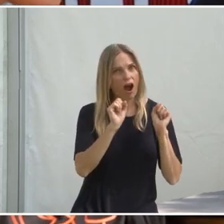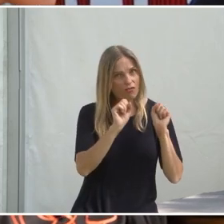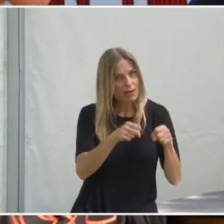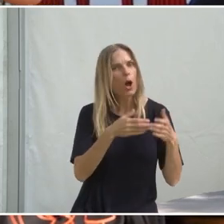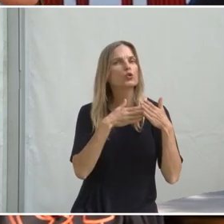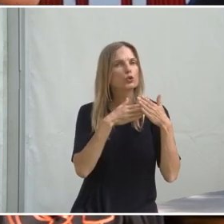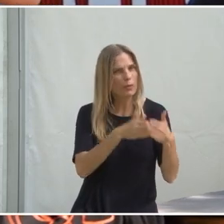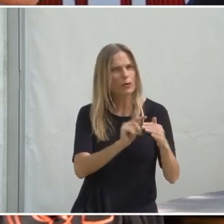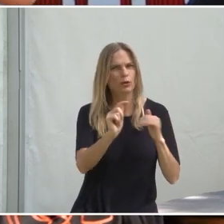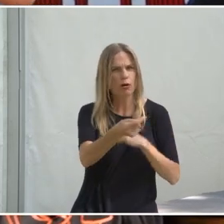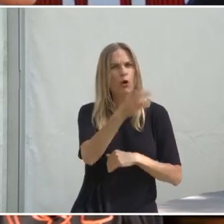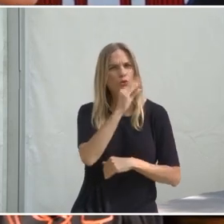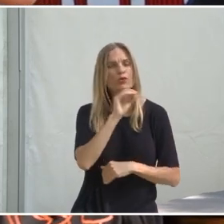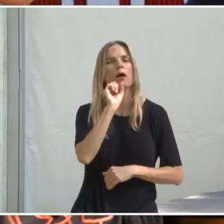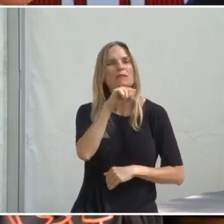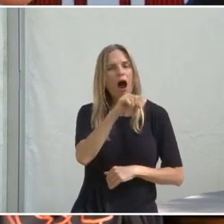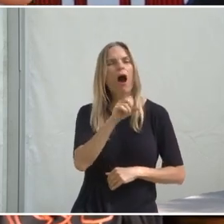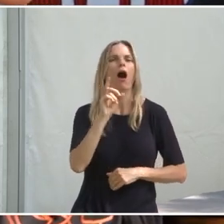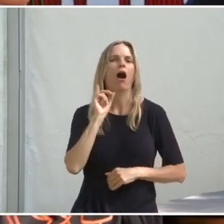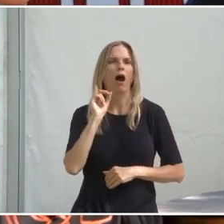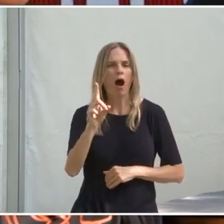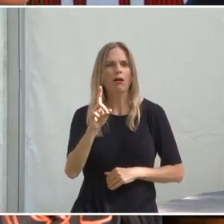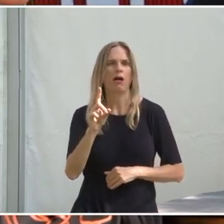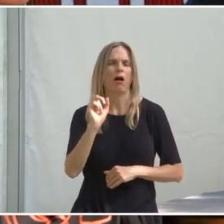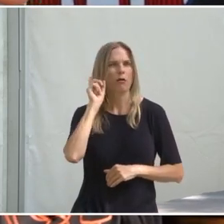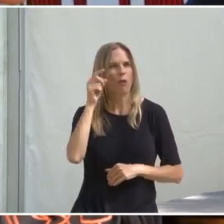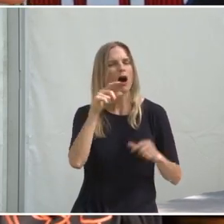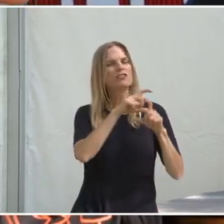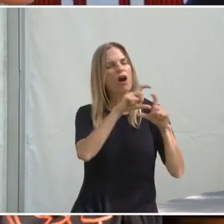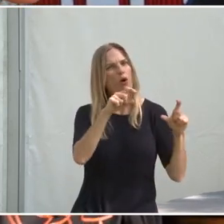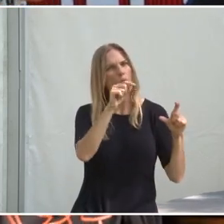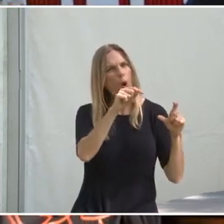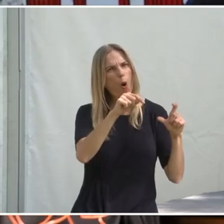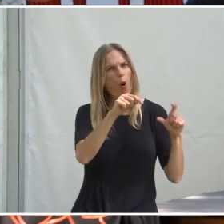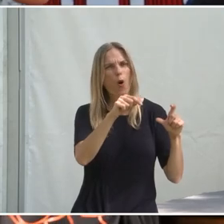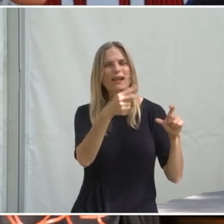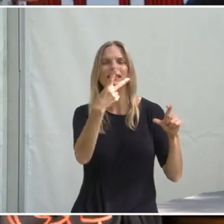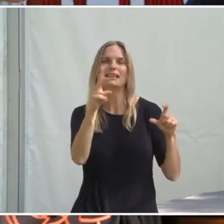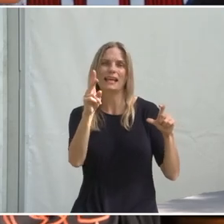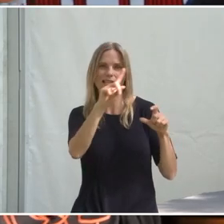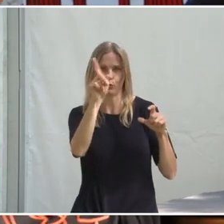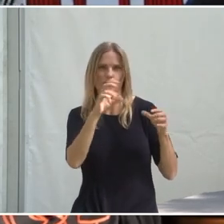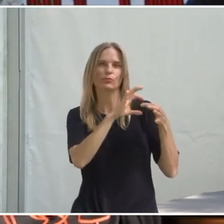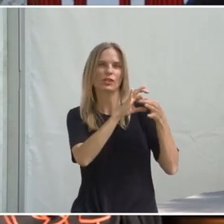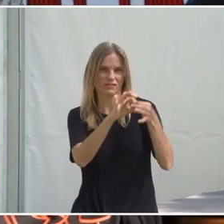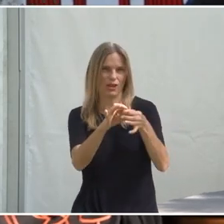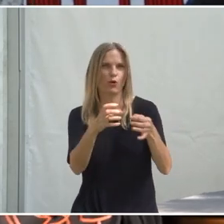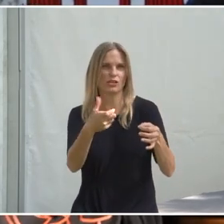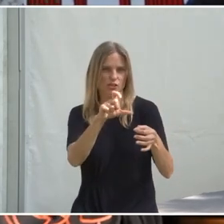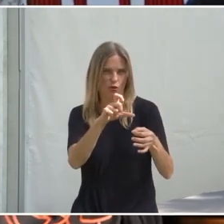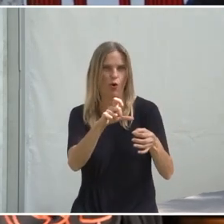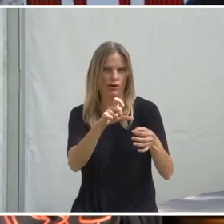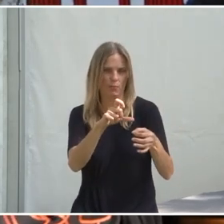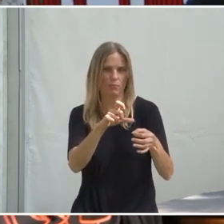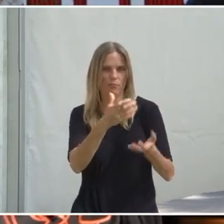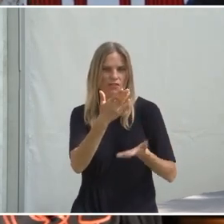it, but I would rather direct the schools to the second question, where we actually can, we